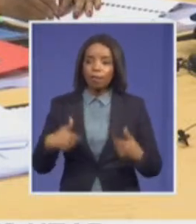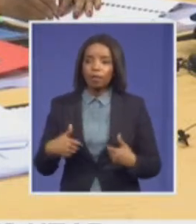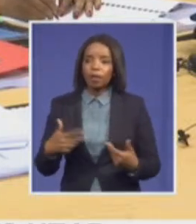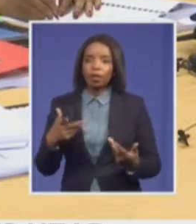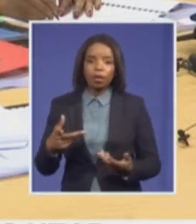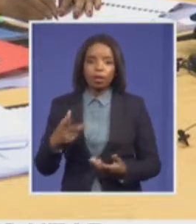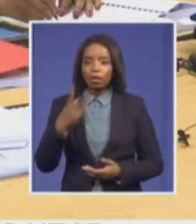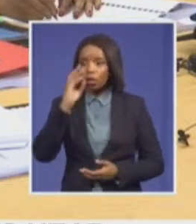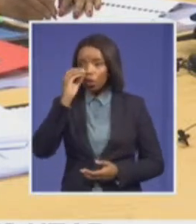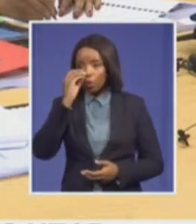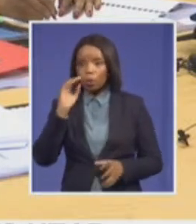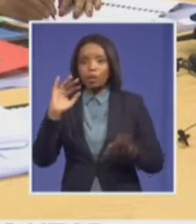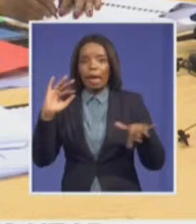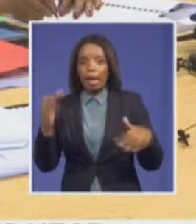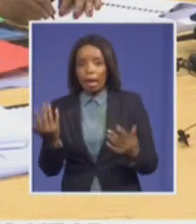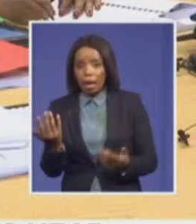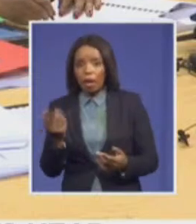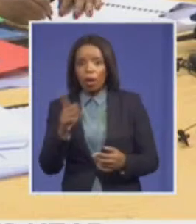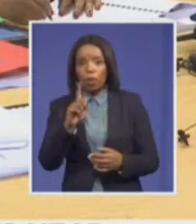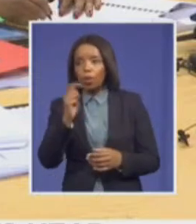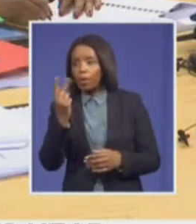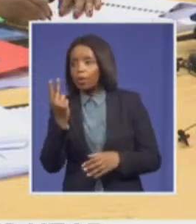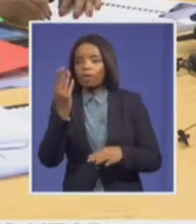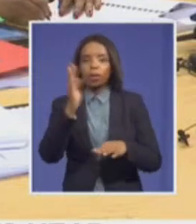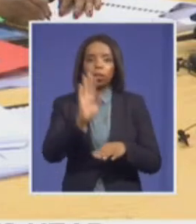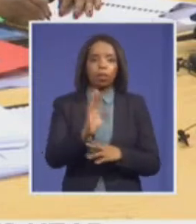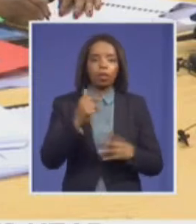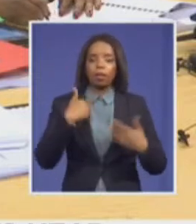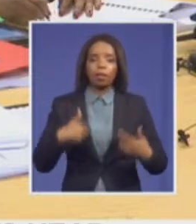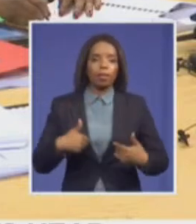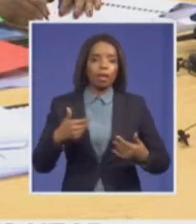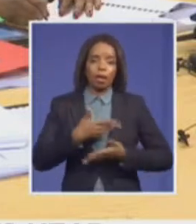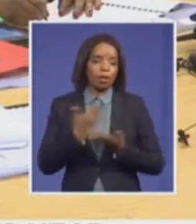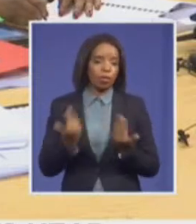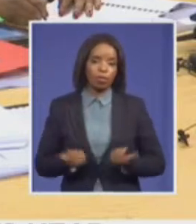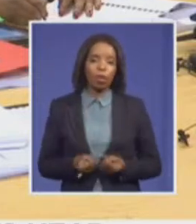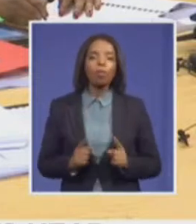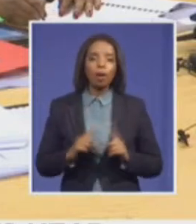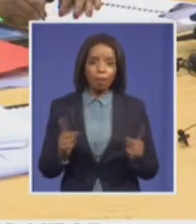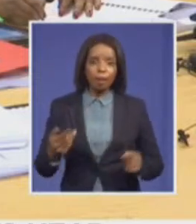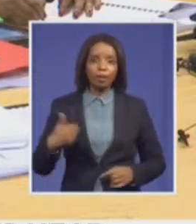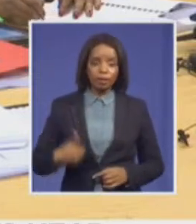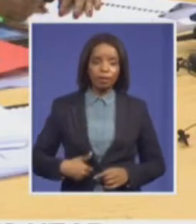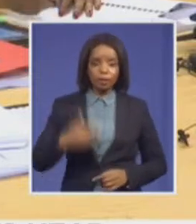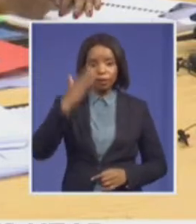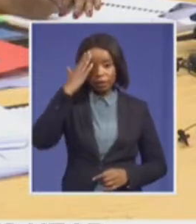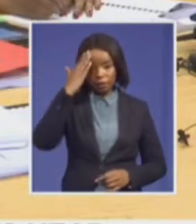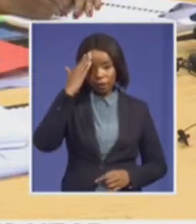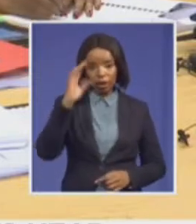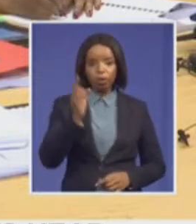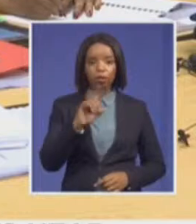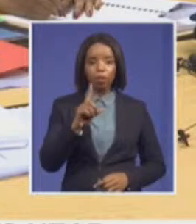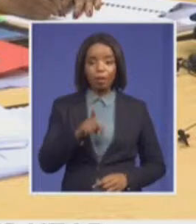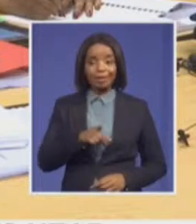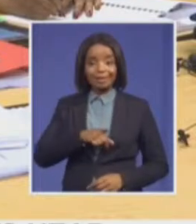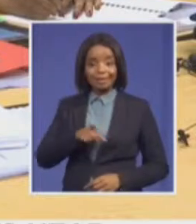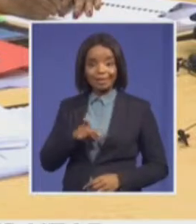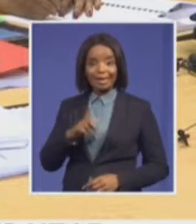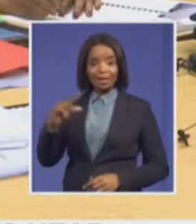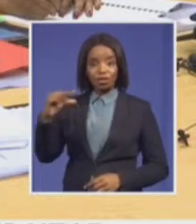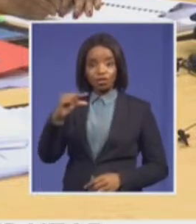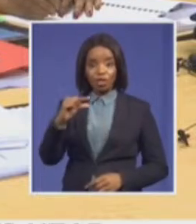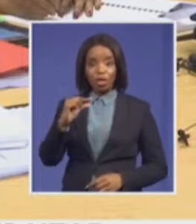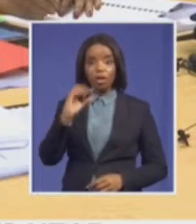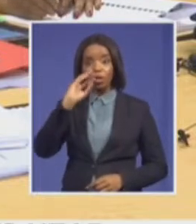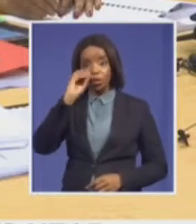is what I would have seen on screen. Okay. The interface between G News and G Video Entertainment,